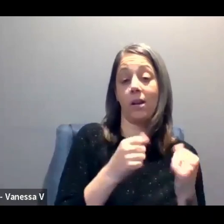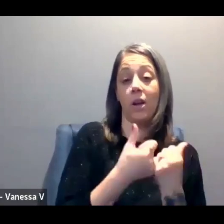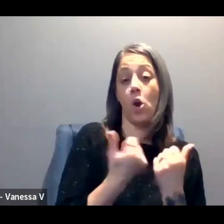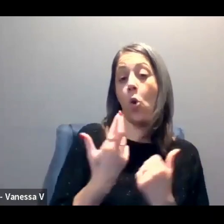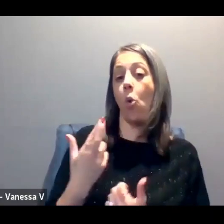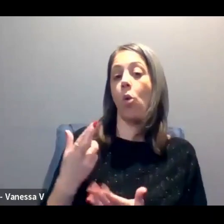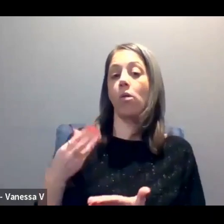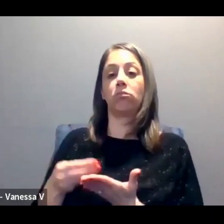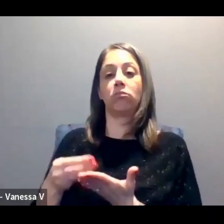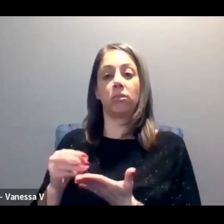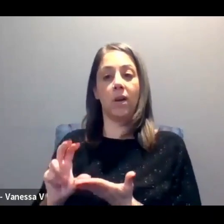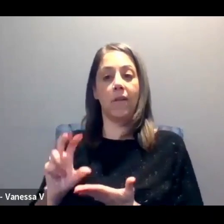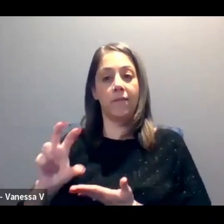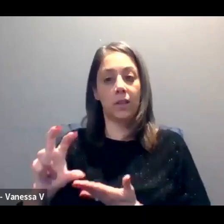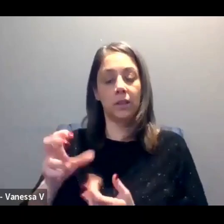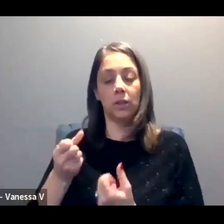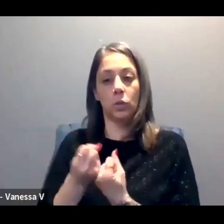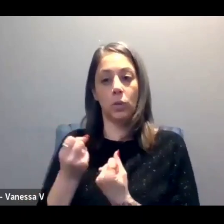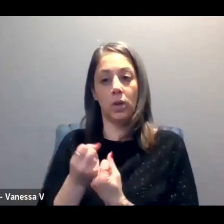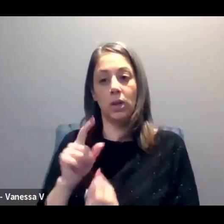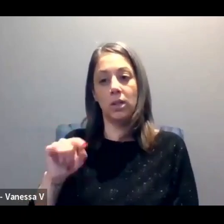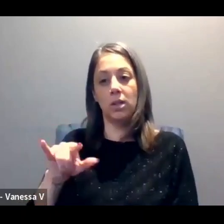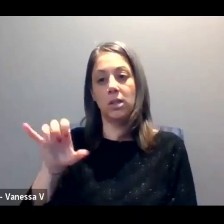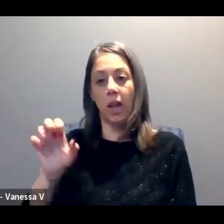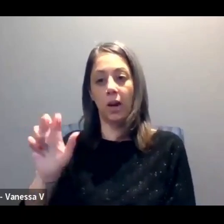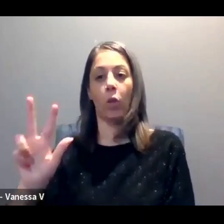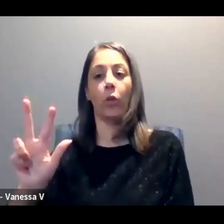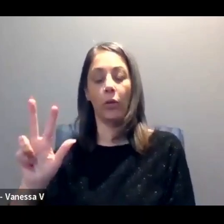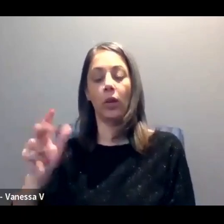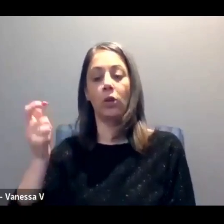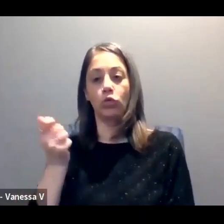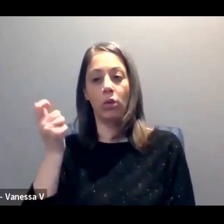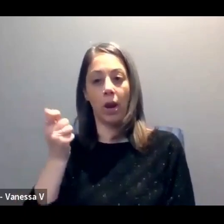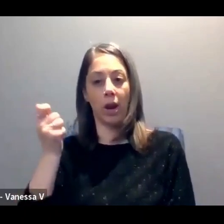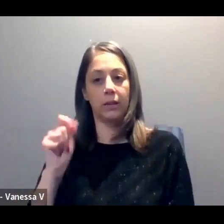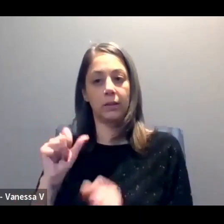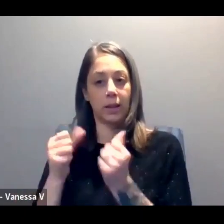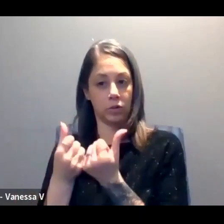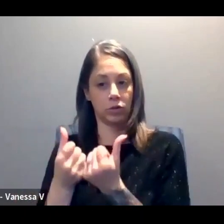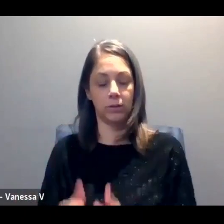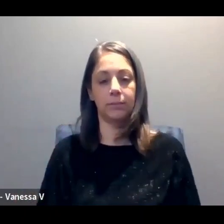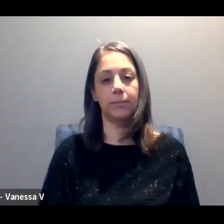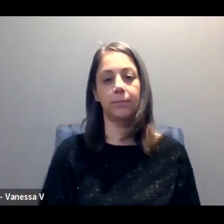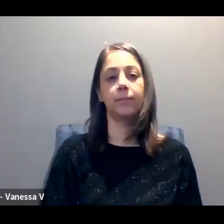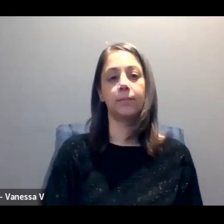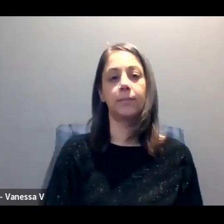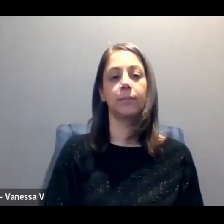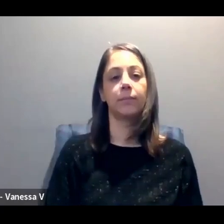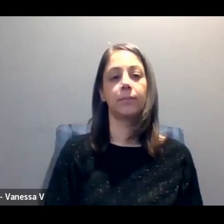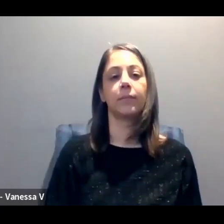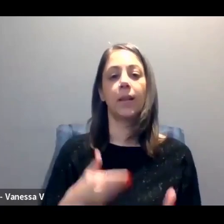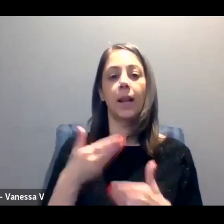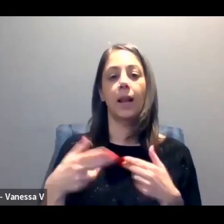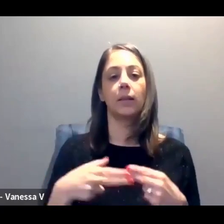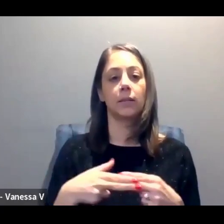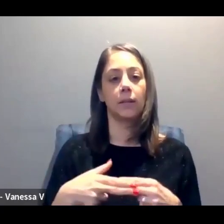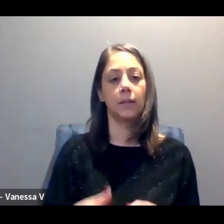funded and supported Title III grantee agencies. Next